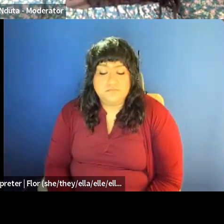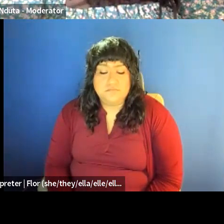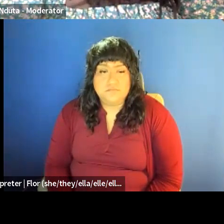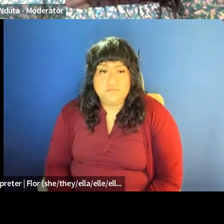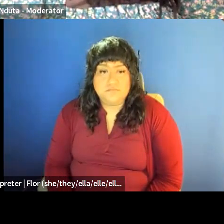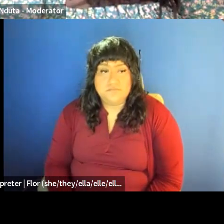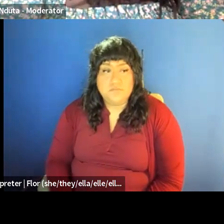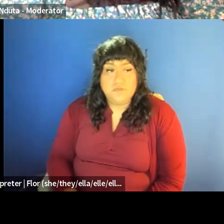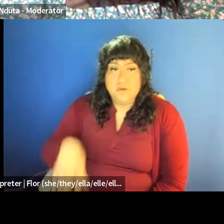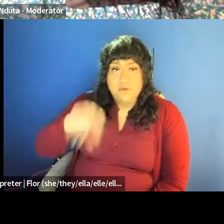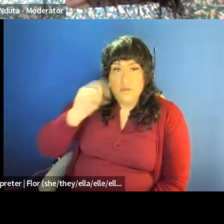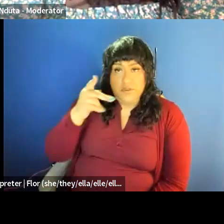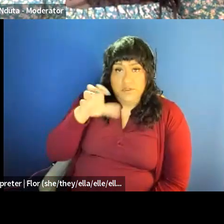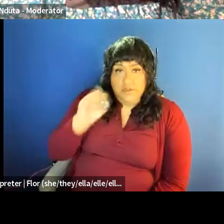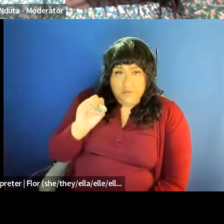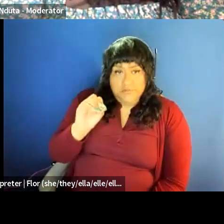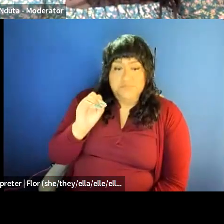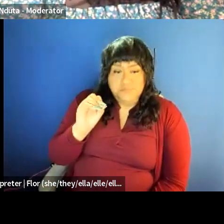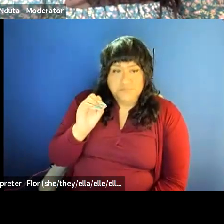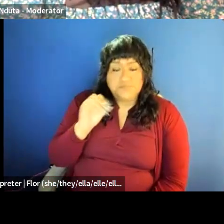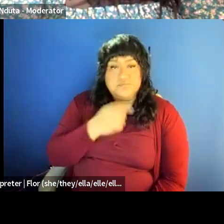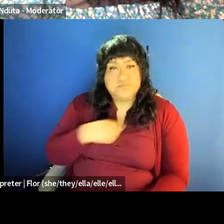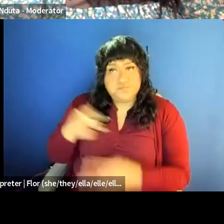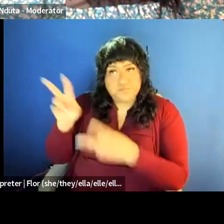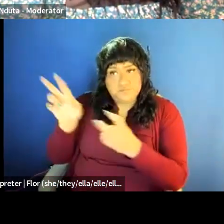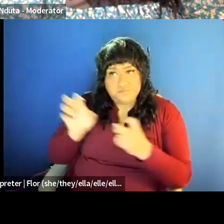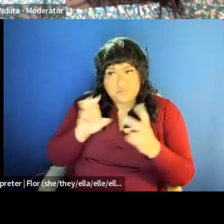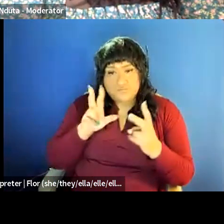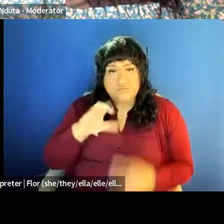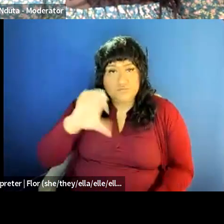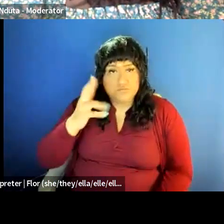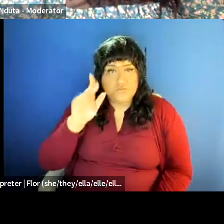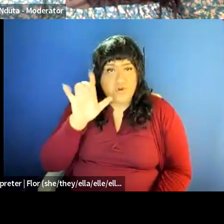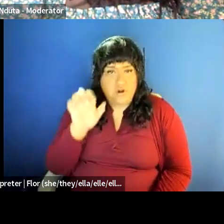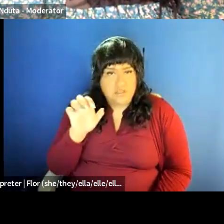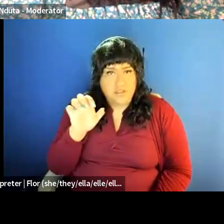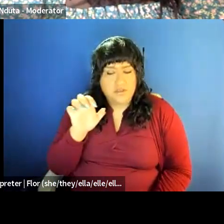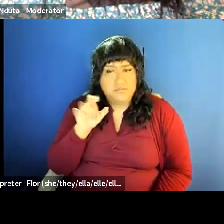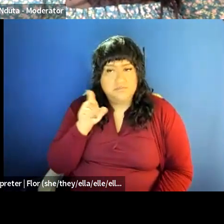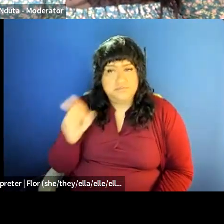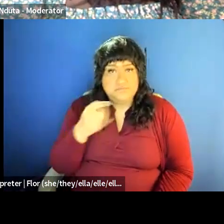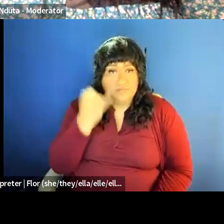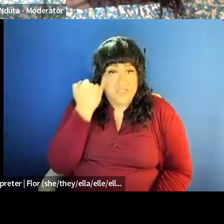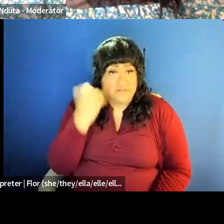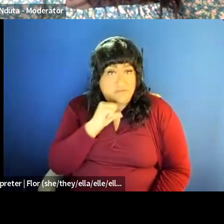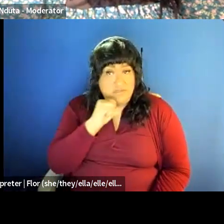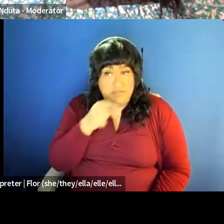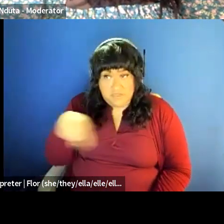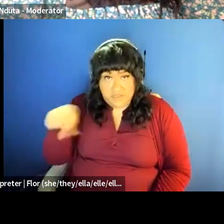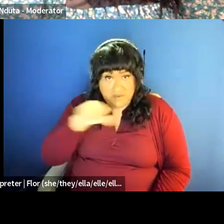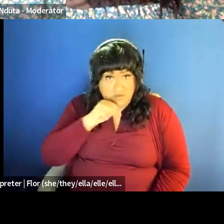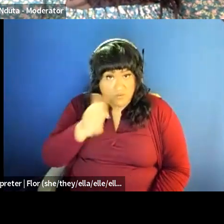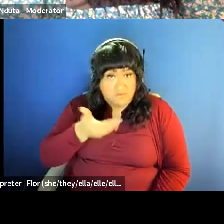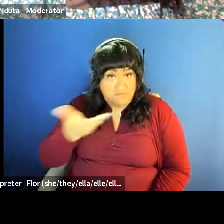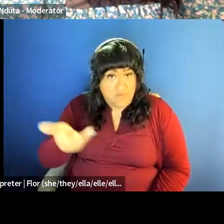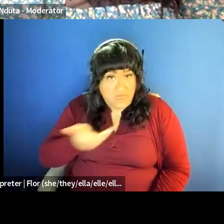Quoting from Shirley Chisholm, when she said, if they don't invite you to the table, bring your own chair. I believe when